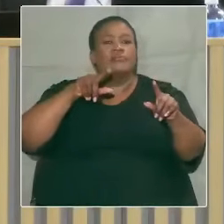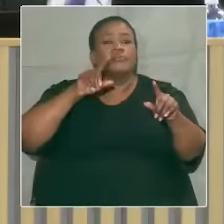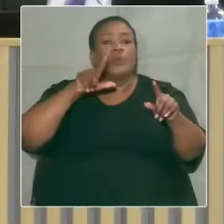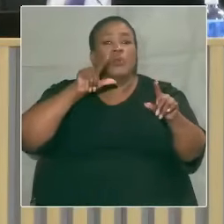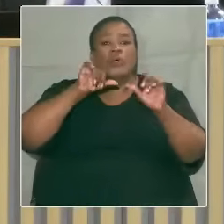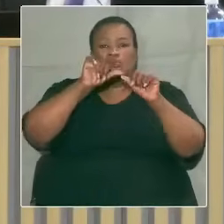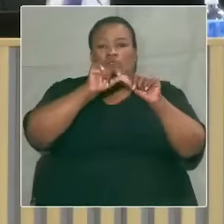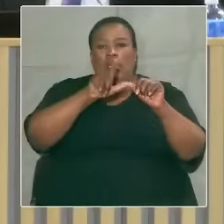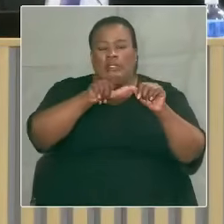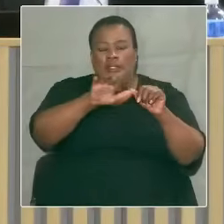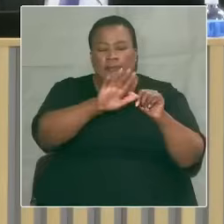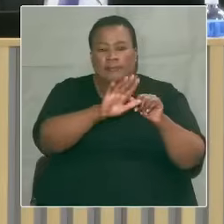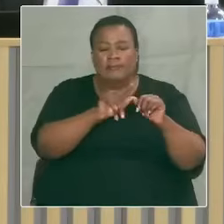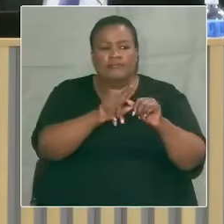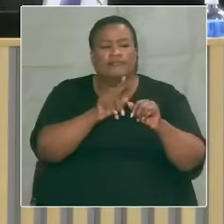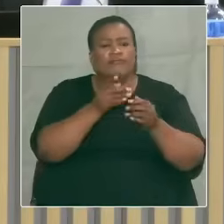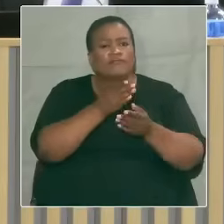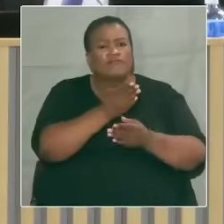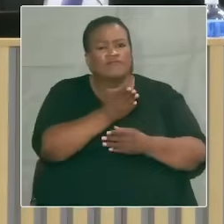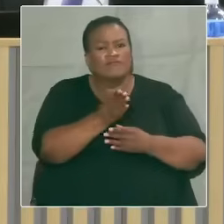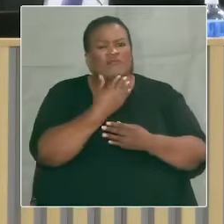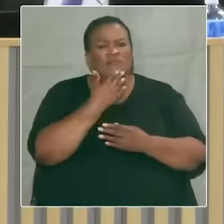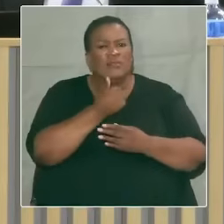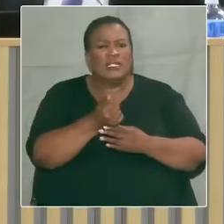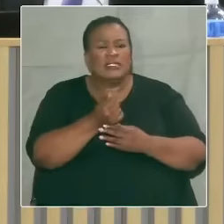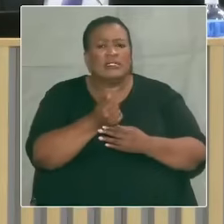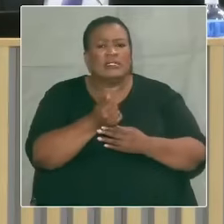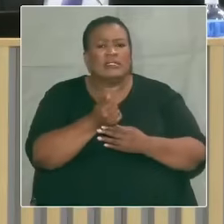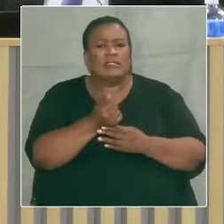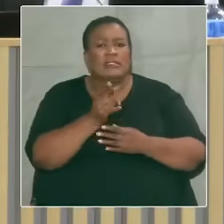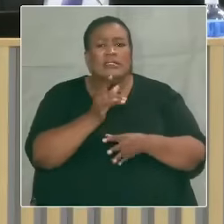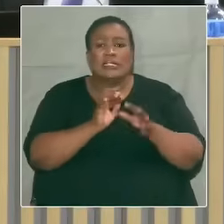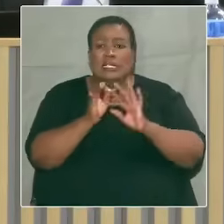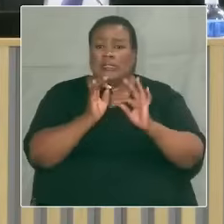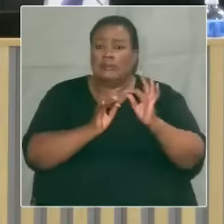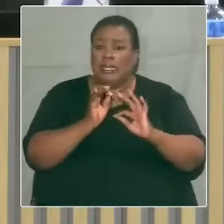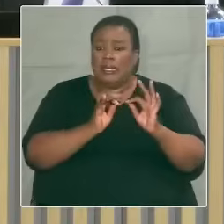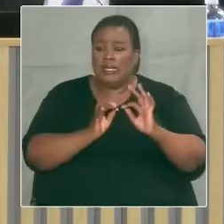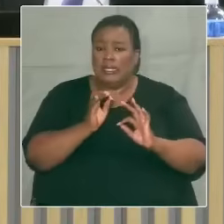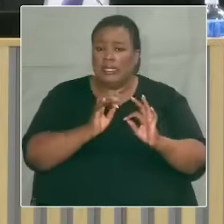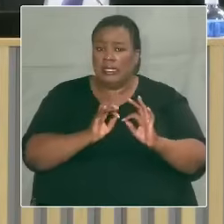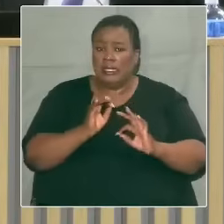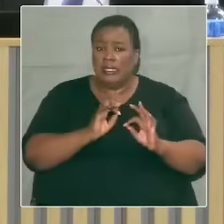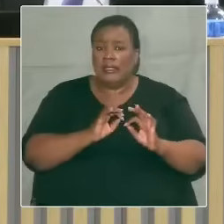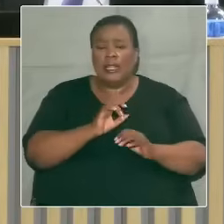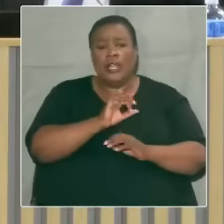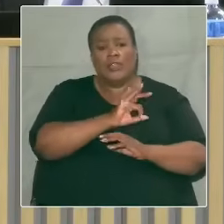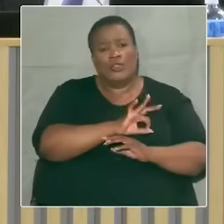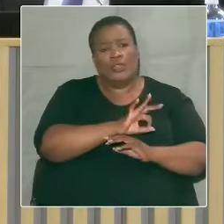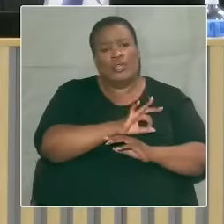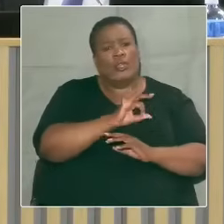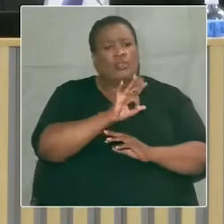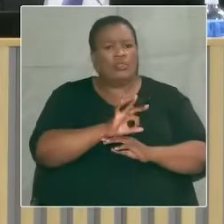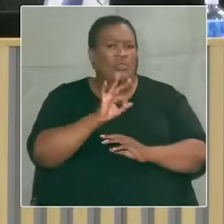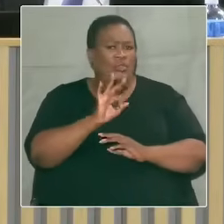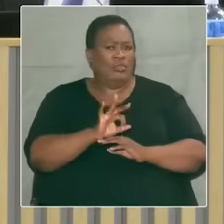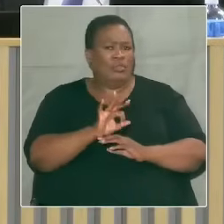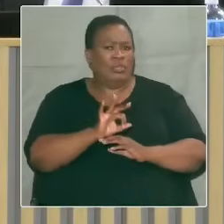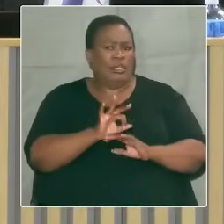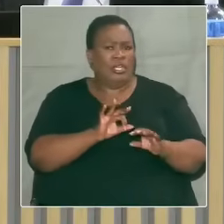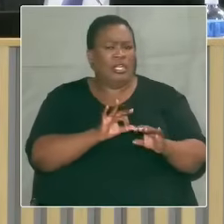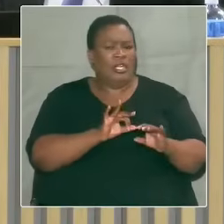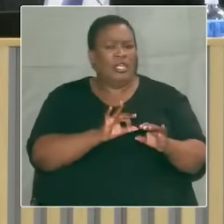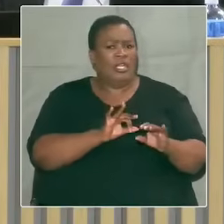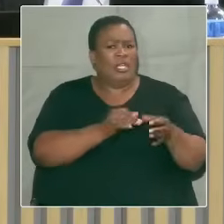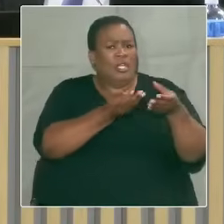Mutau. Thank you. General, can you please explain the 333 dockets